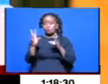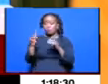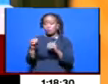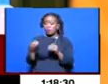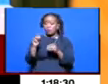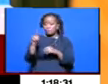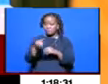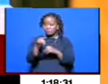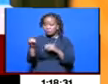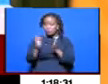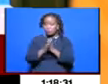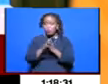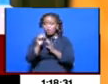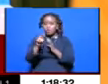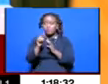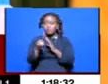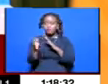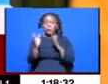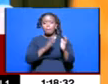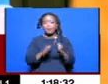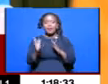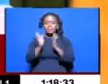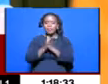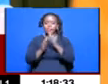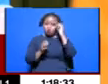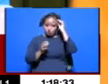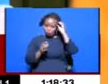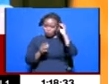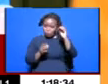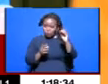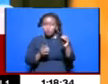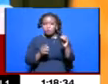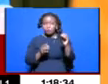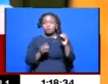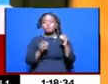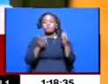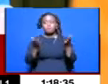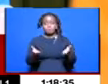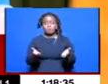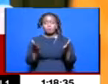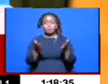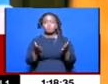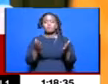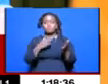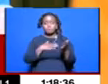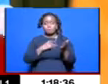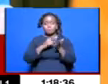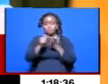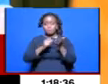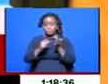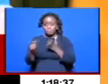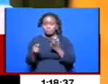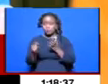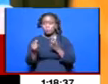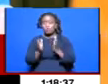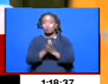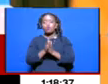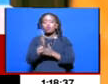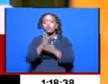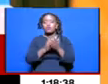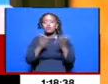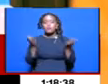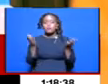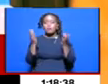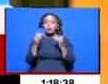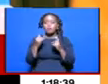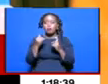and diverse array of opinions, so eruditely crafted by some of our finest